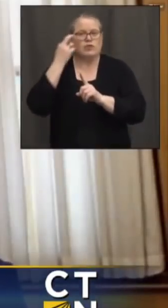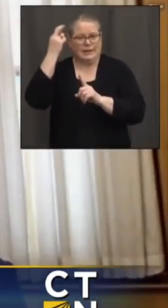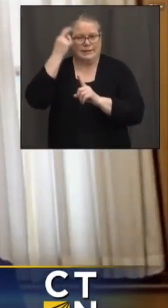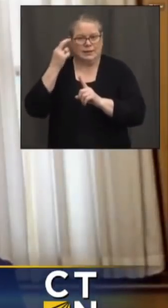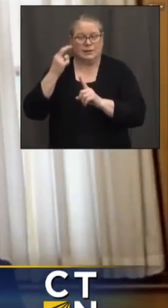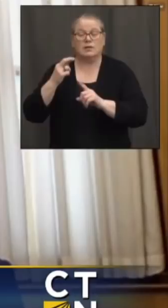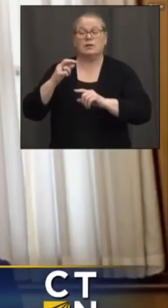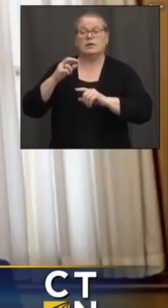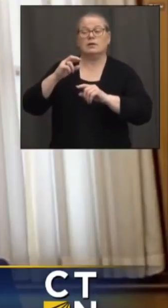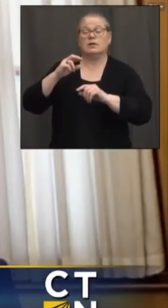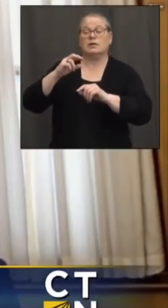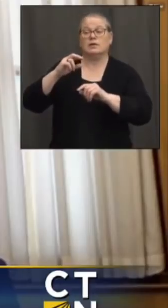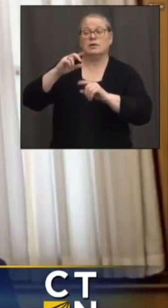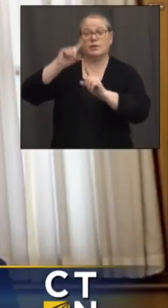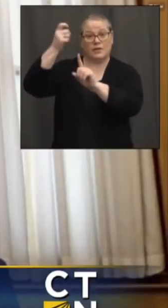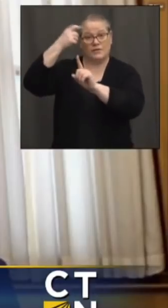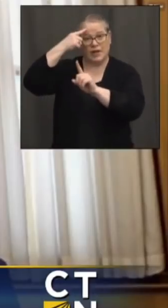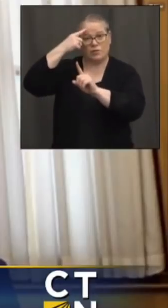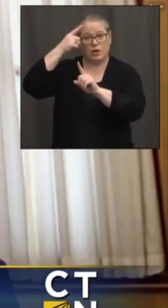the federal